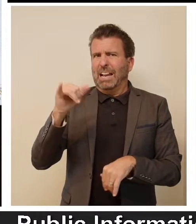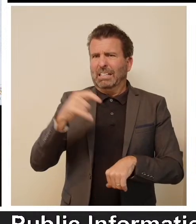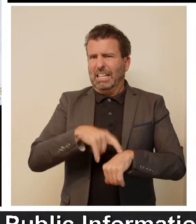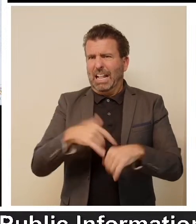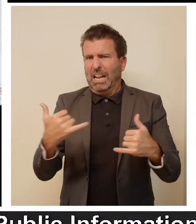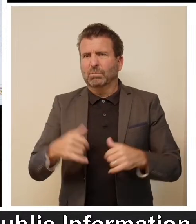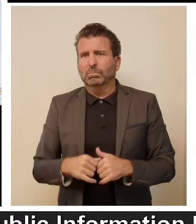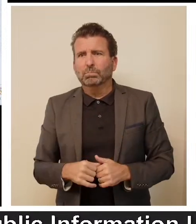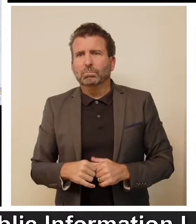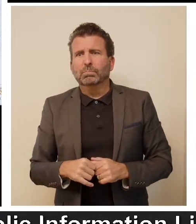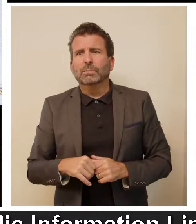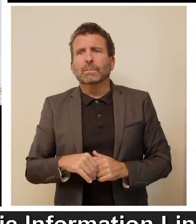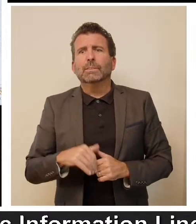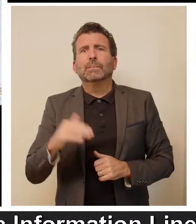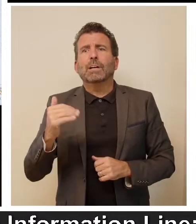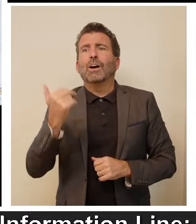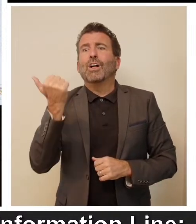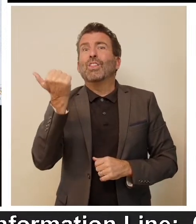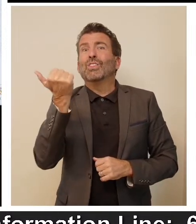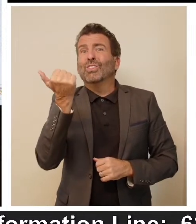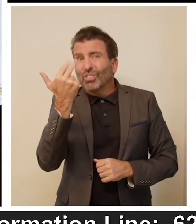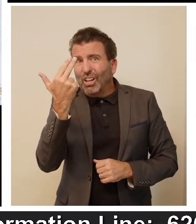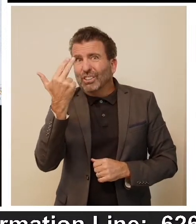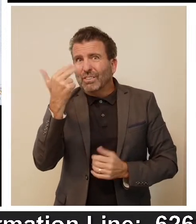13,638 customers are without power.